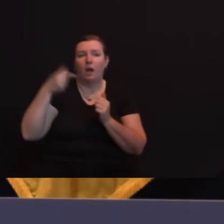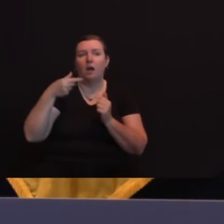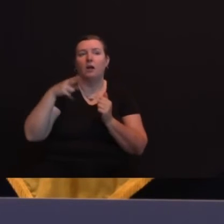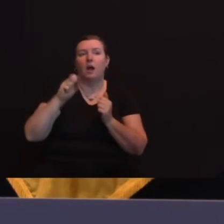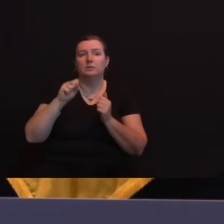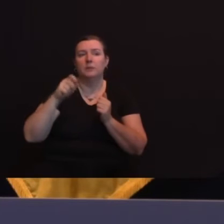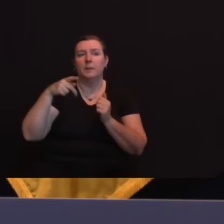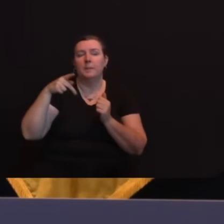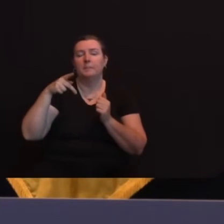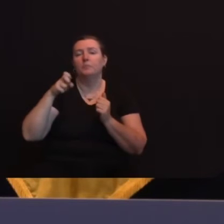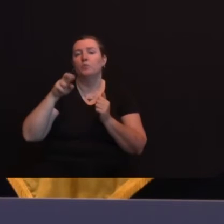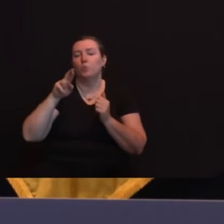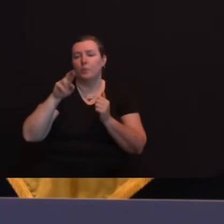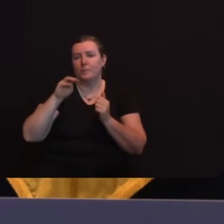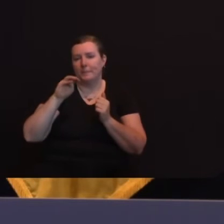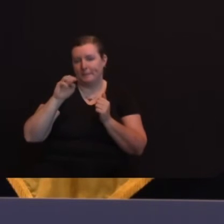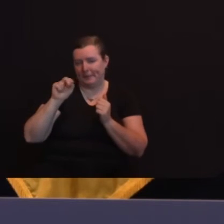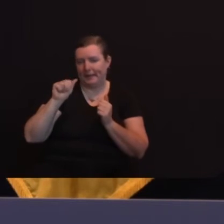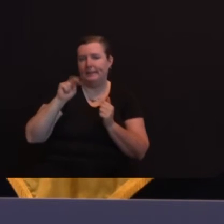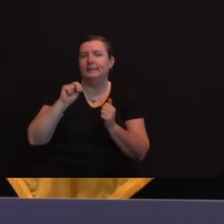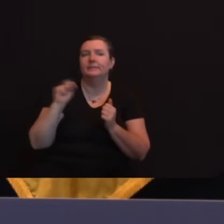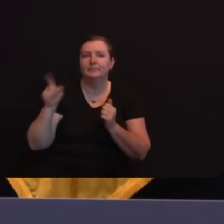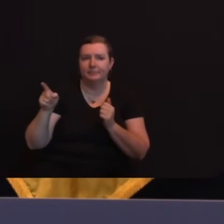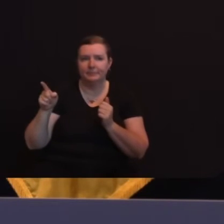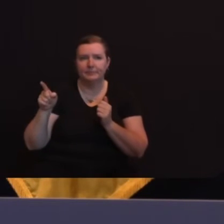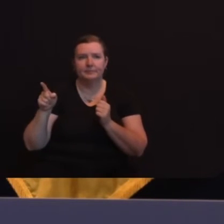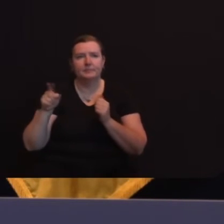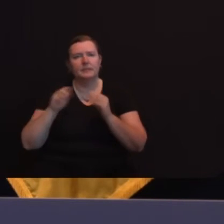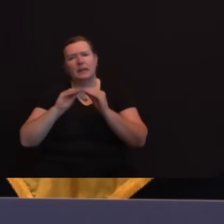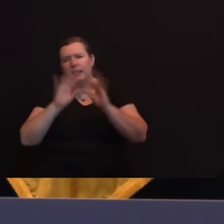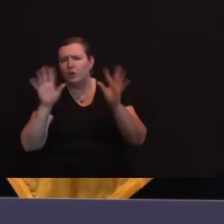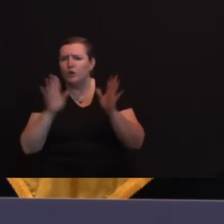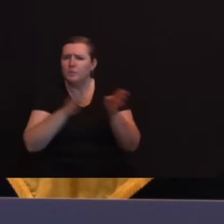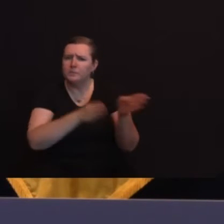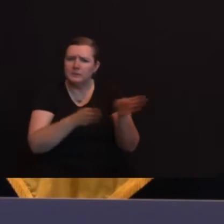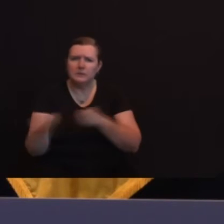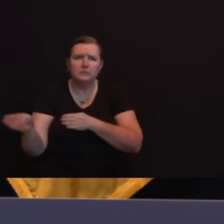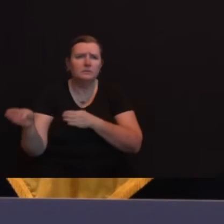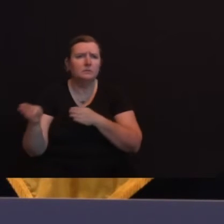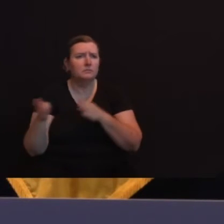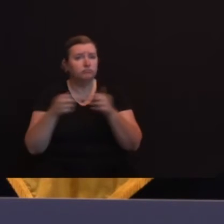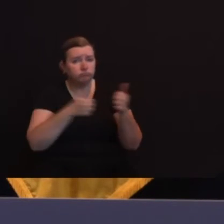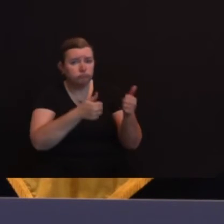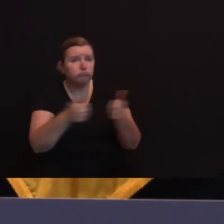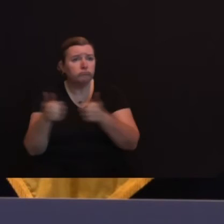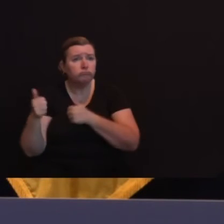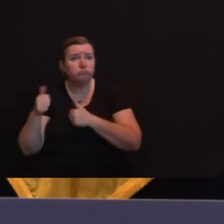as the distribution plan may be, we need the feds.